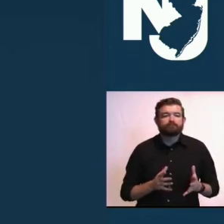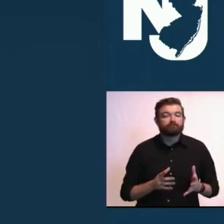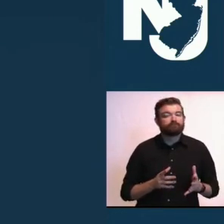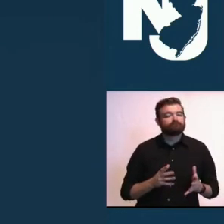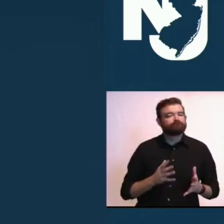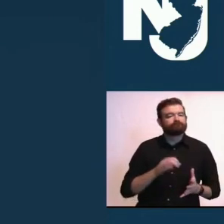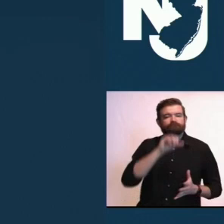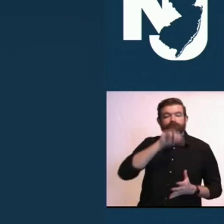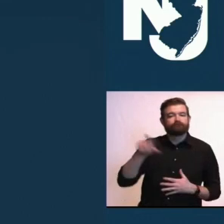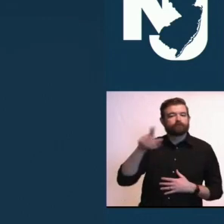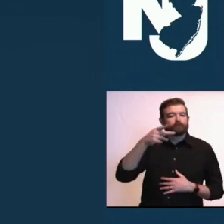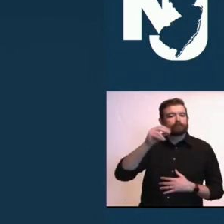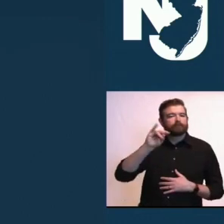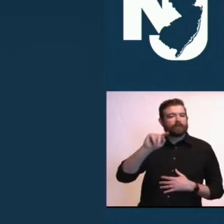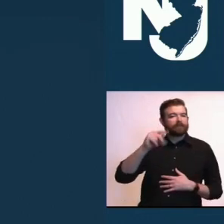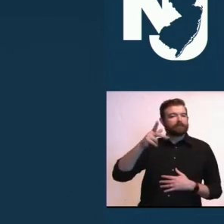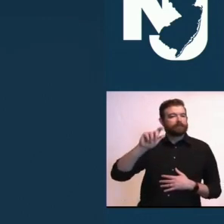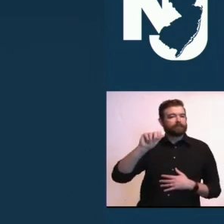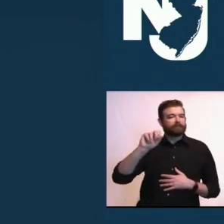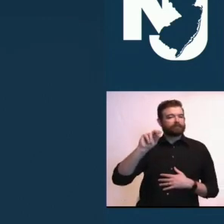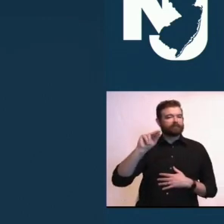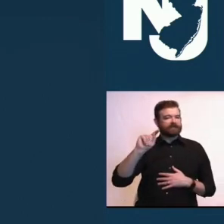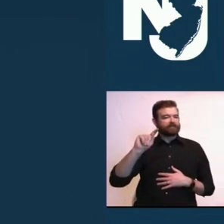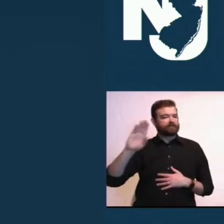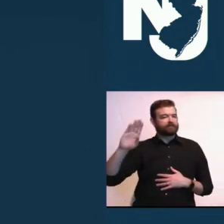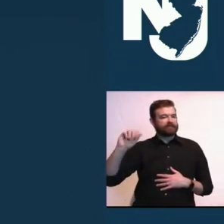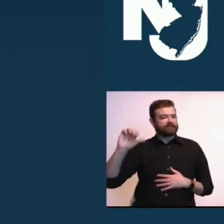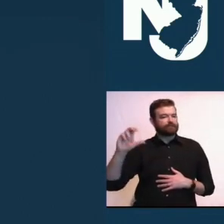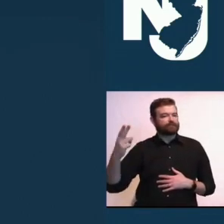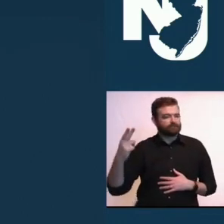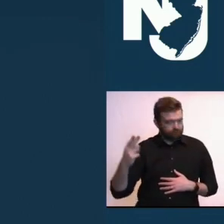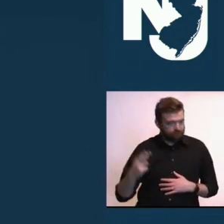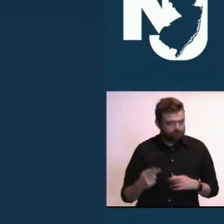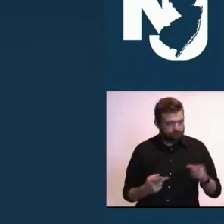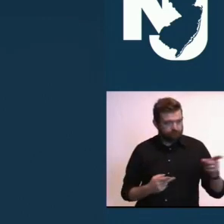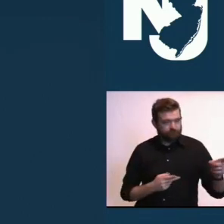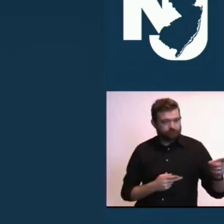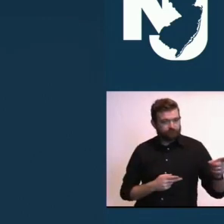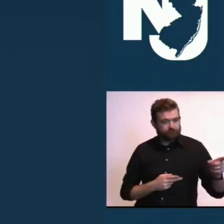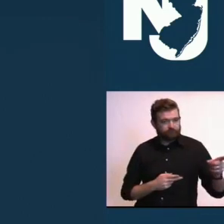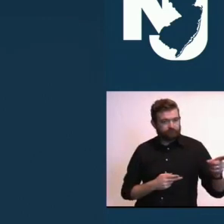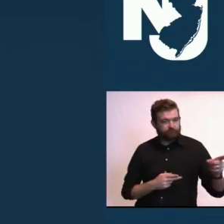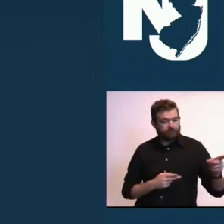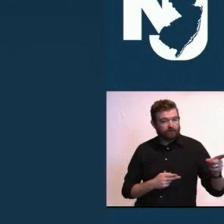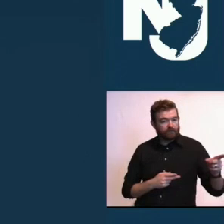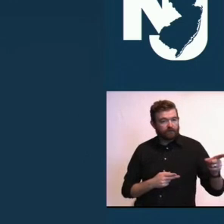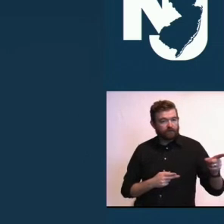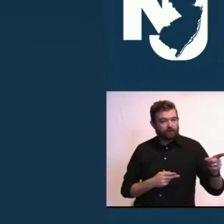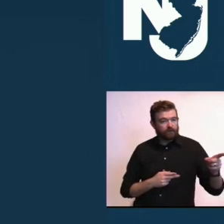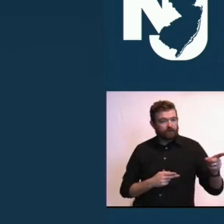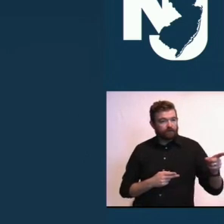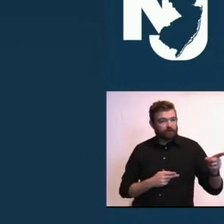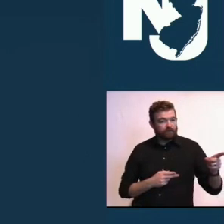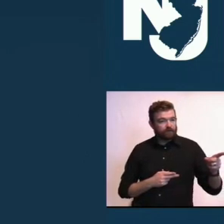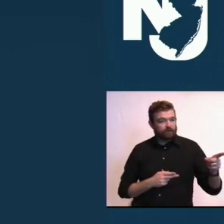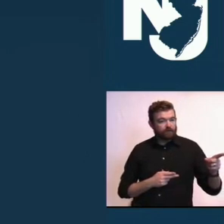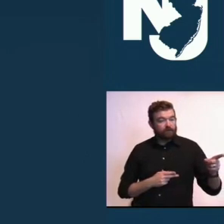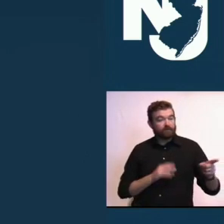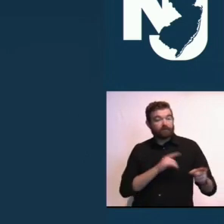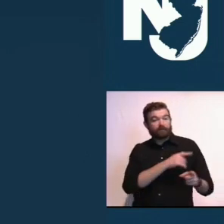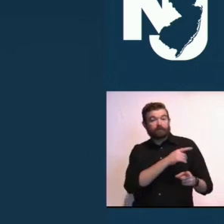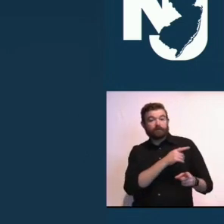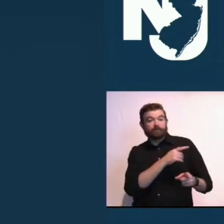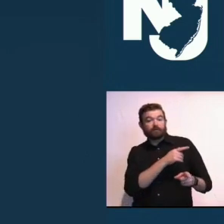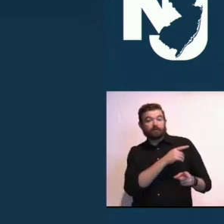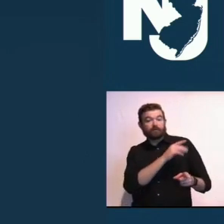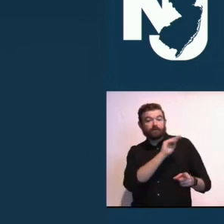He passed from COVID on December 28th, a day after Matt passed at just 60 years old. Born in Venezuela and